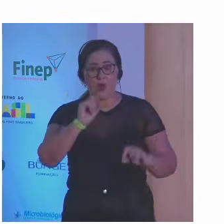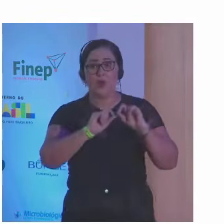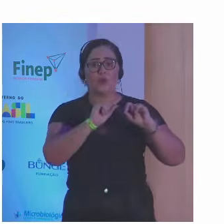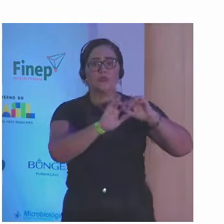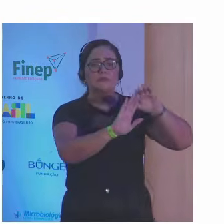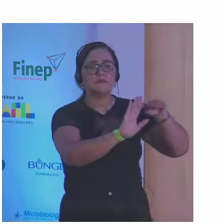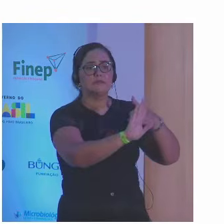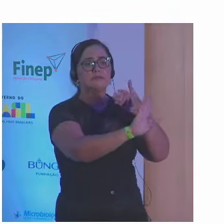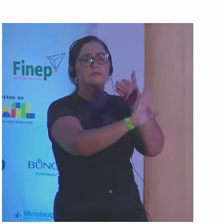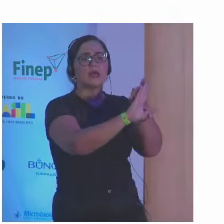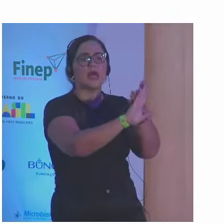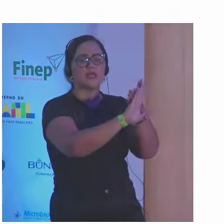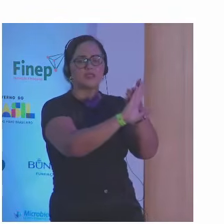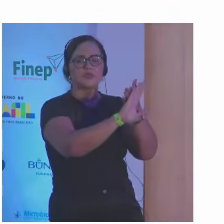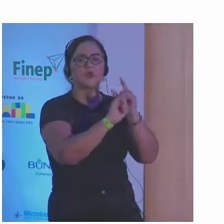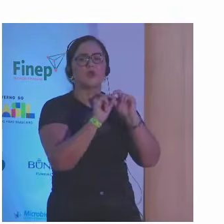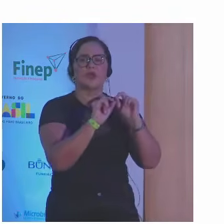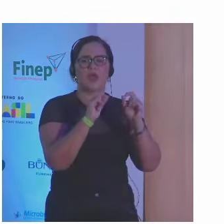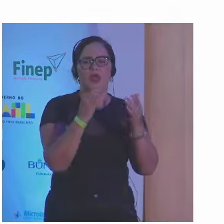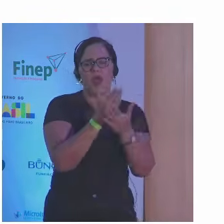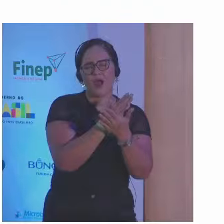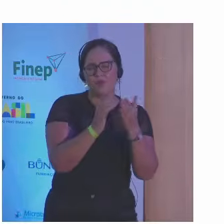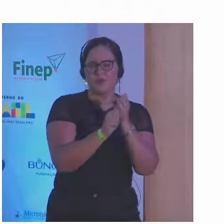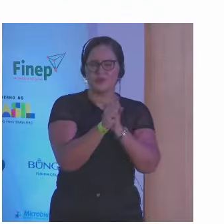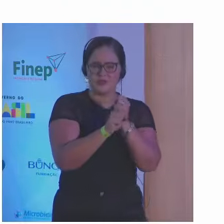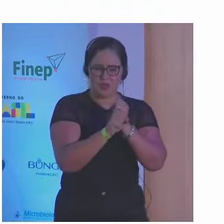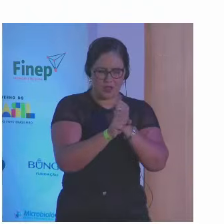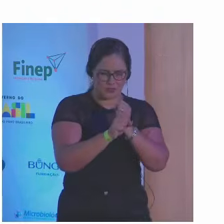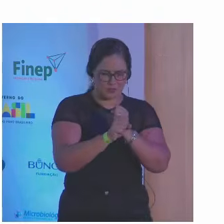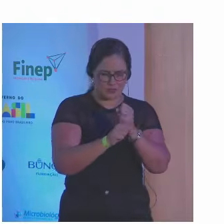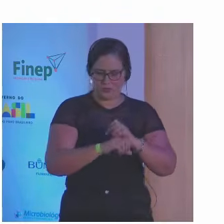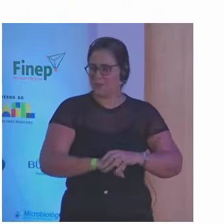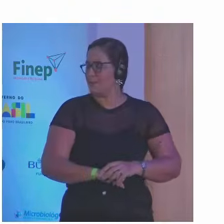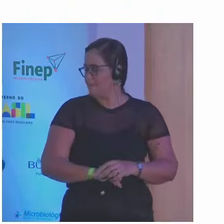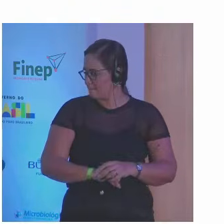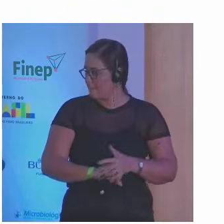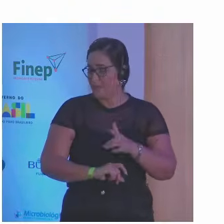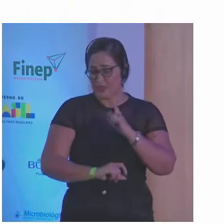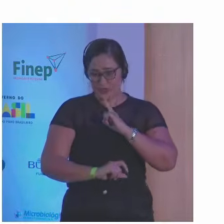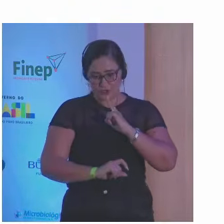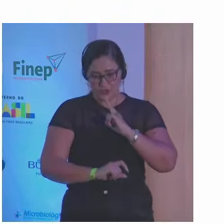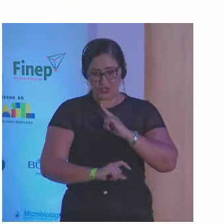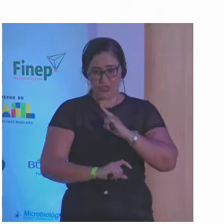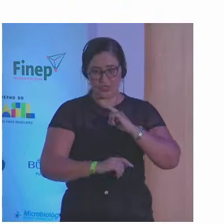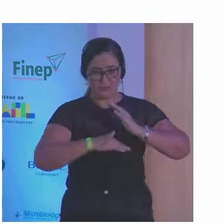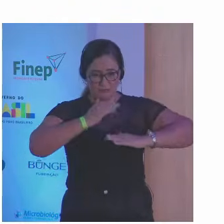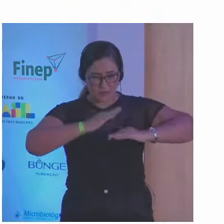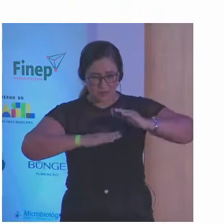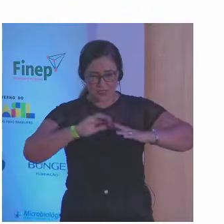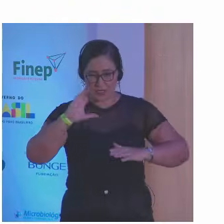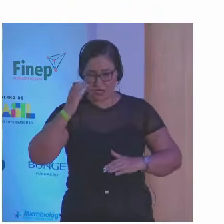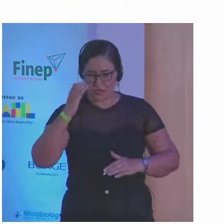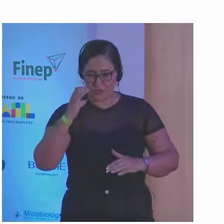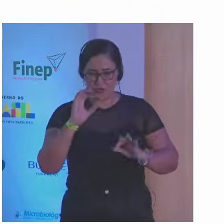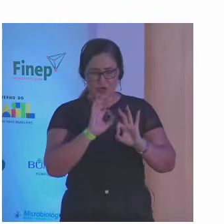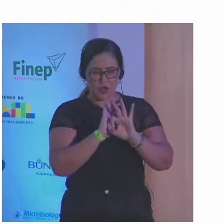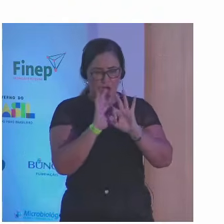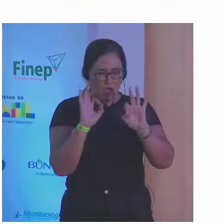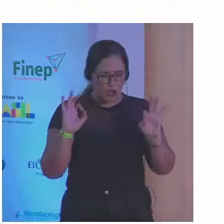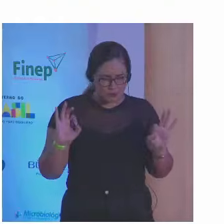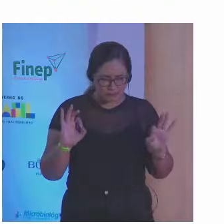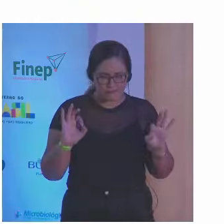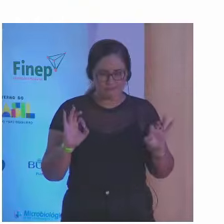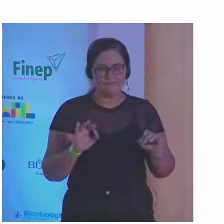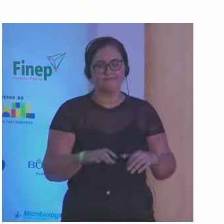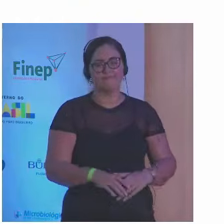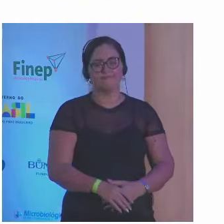Some years ago, you have some brilliant scientists. On the right, this is Michel Lefebvre. He is the guy